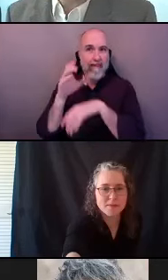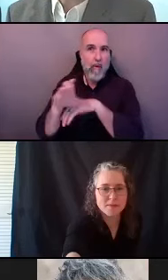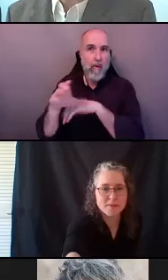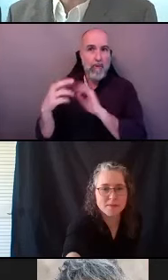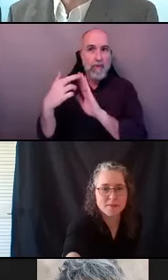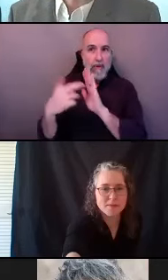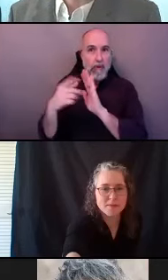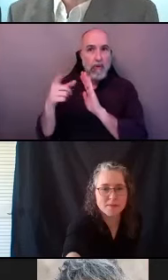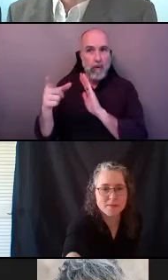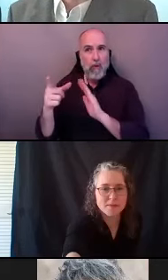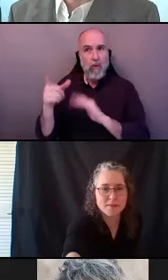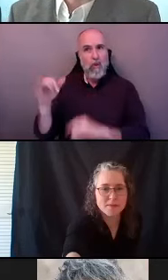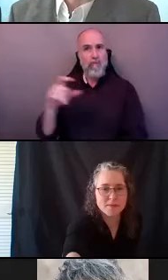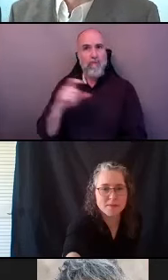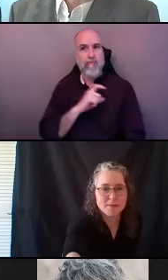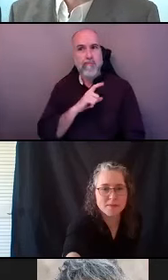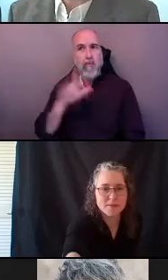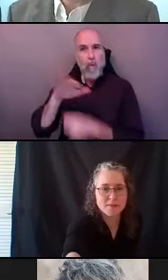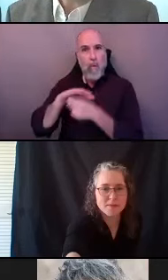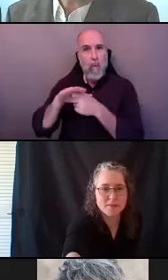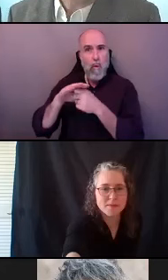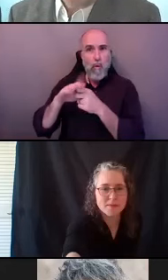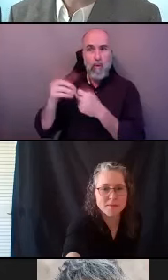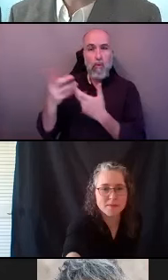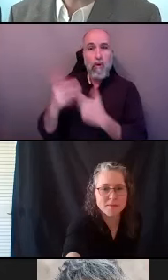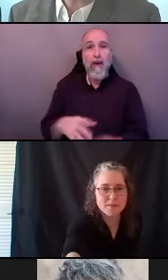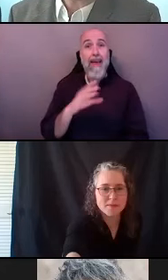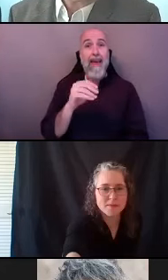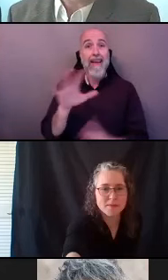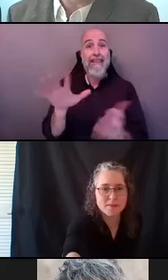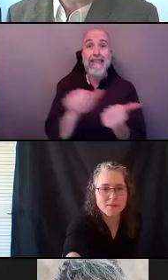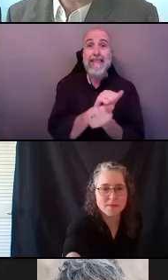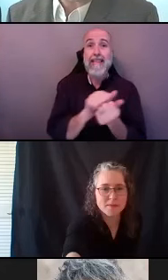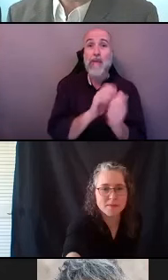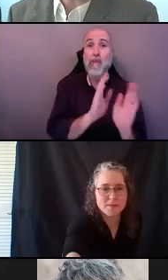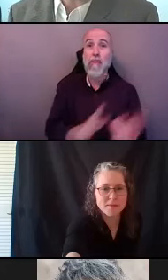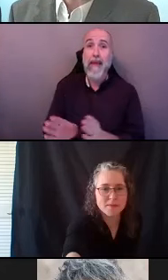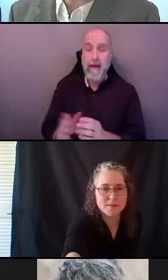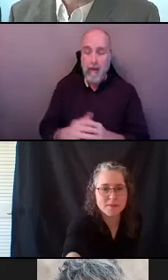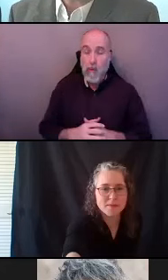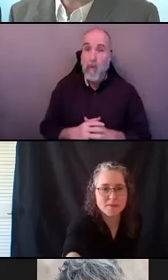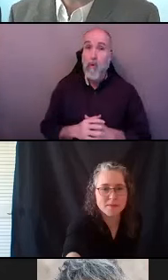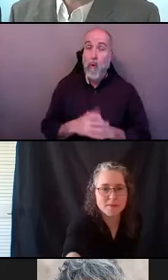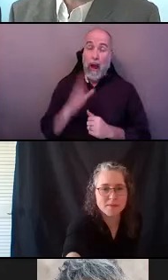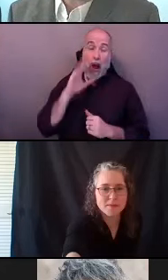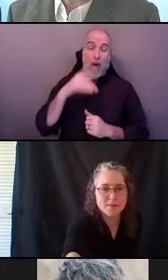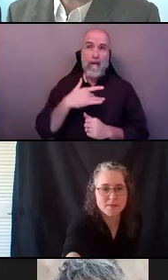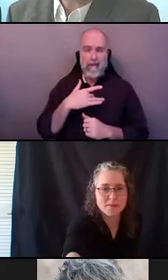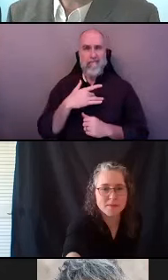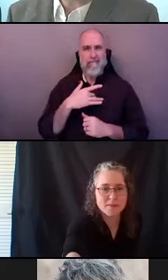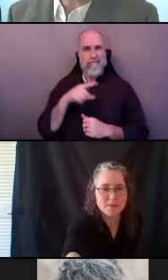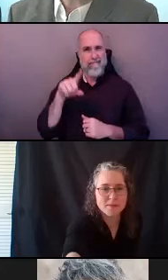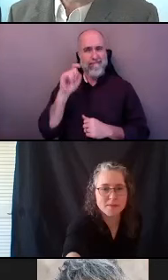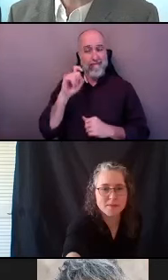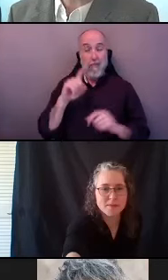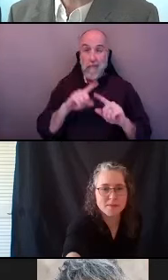that they're, work with your local folks. Disaster planners, that may come as a surprise, but, given